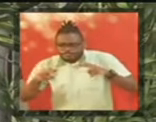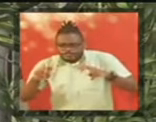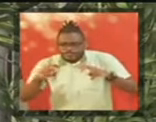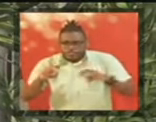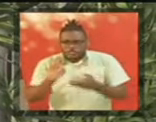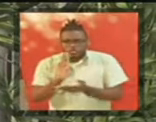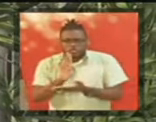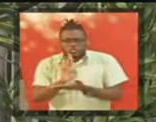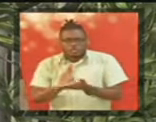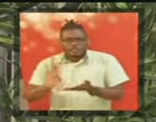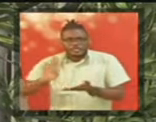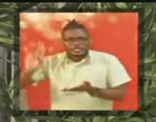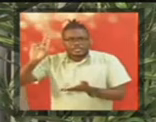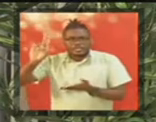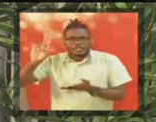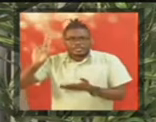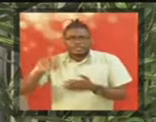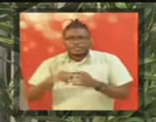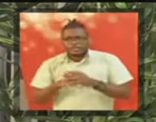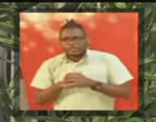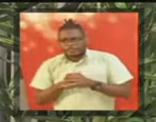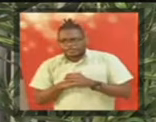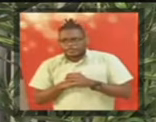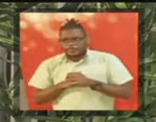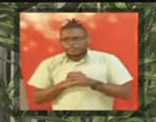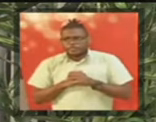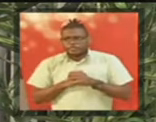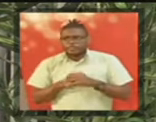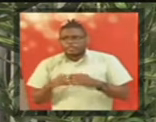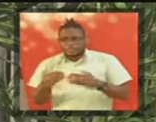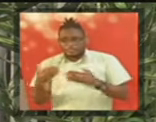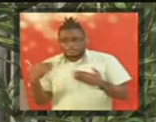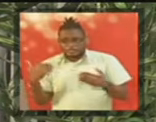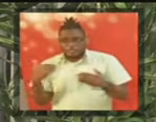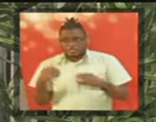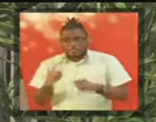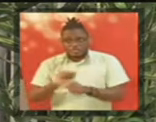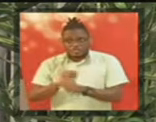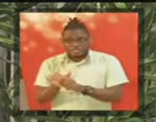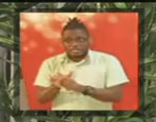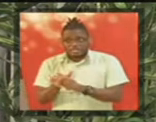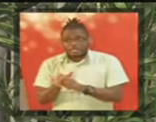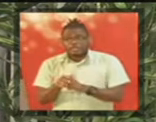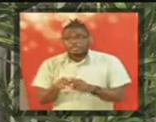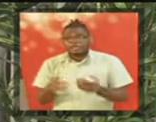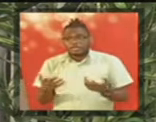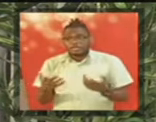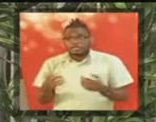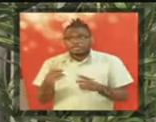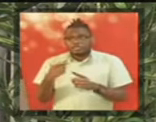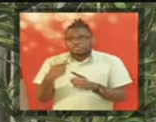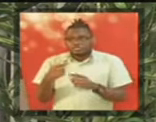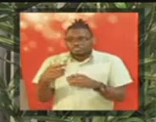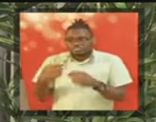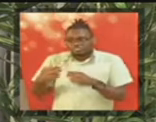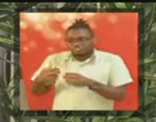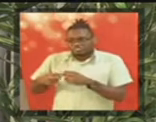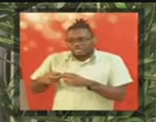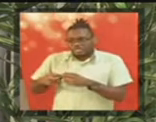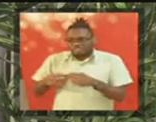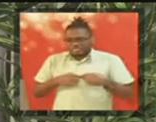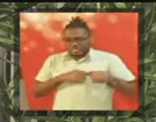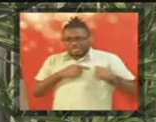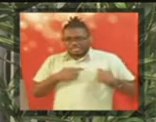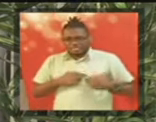former COVID-19 patients suffered tissue damage due to the effects on the heart. The question is,